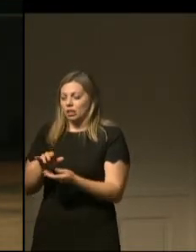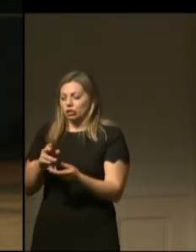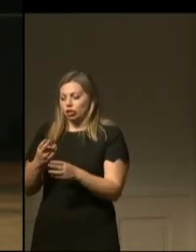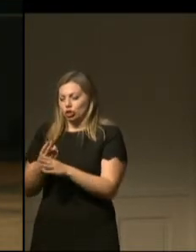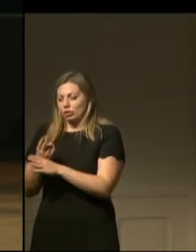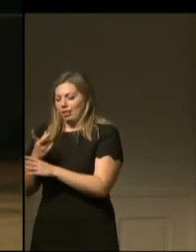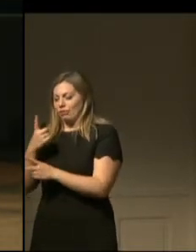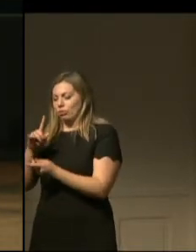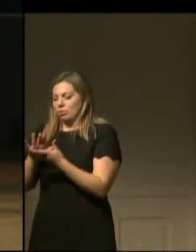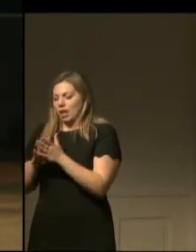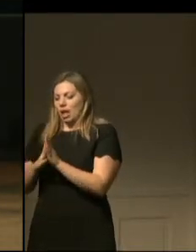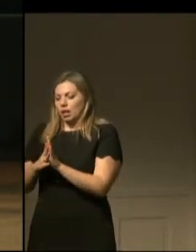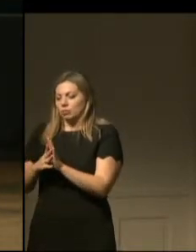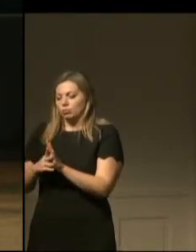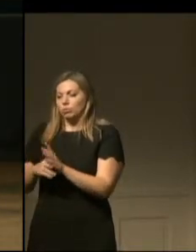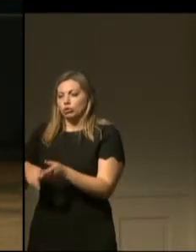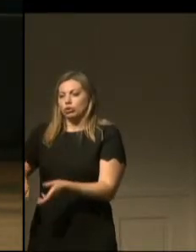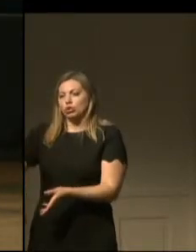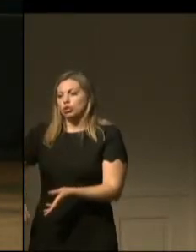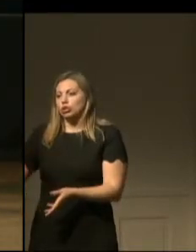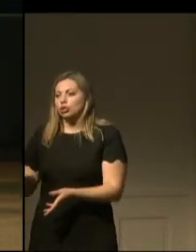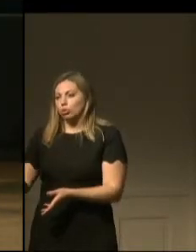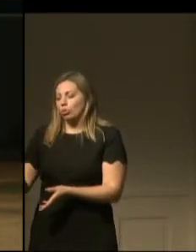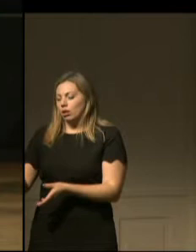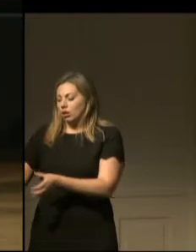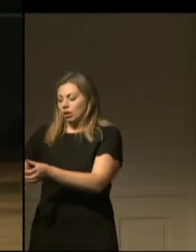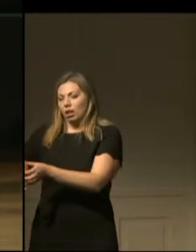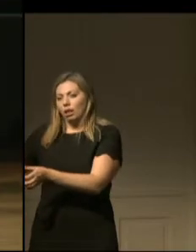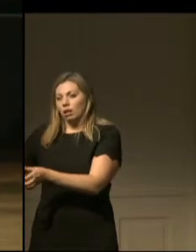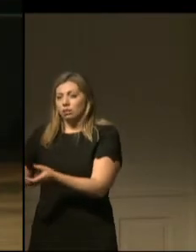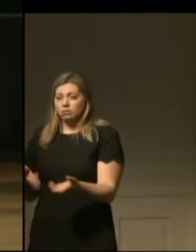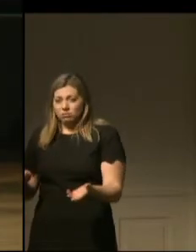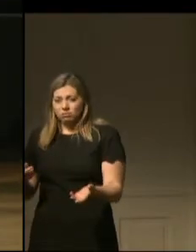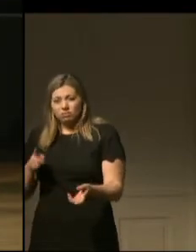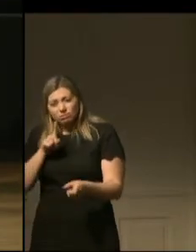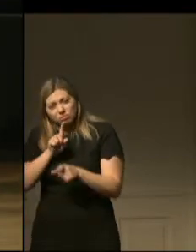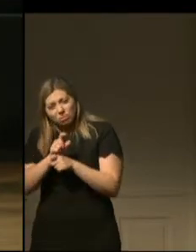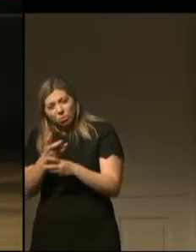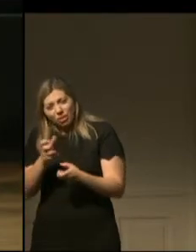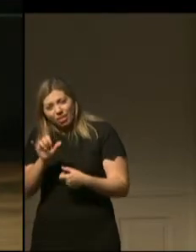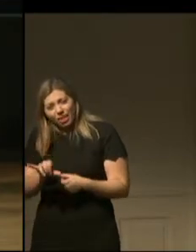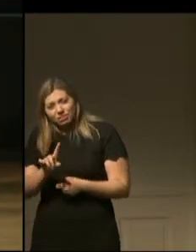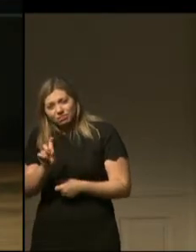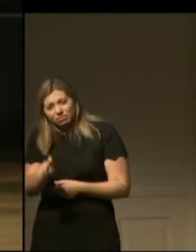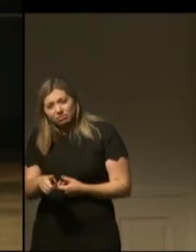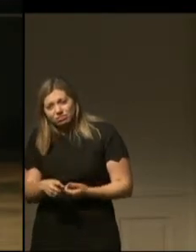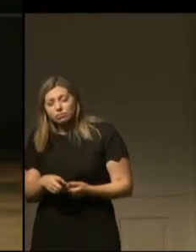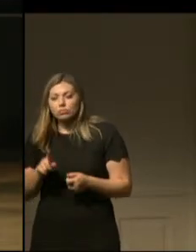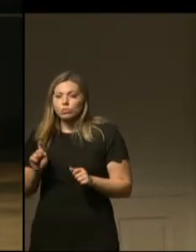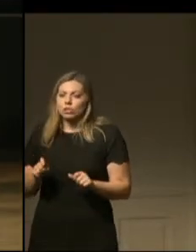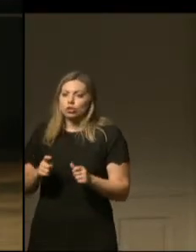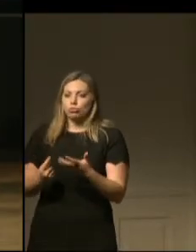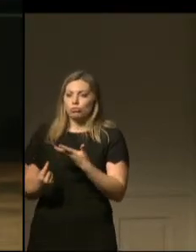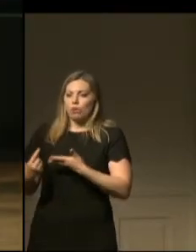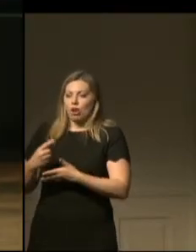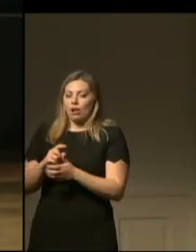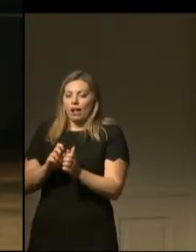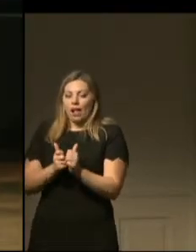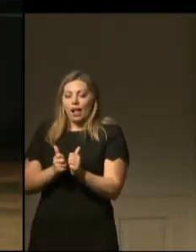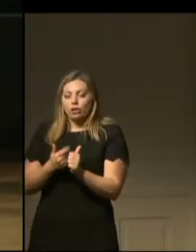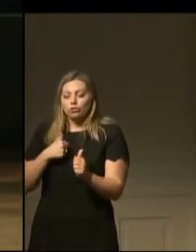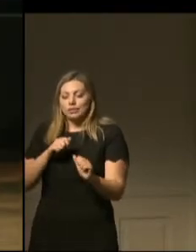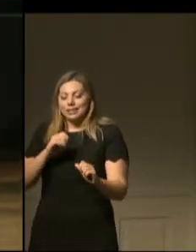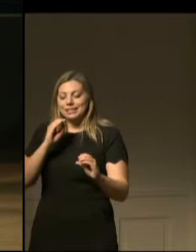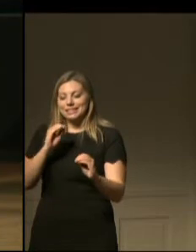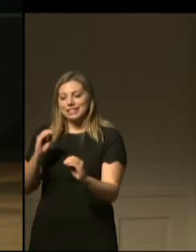and like, is that really what you want? You know, we have to do, I think, a really good job of prioritizing how we're going to